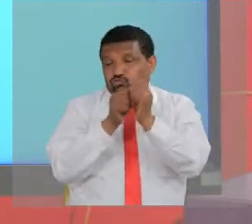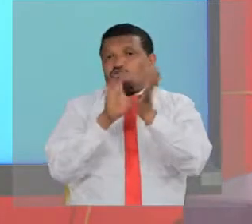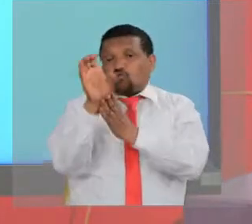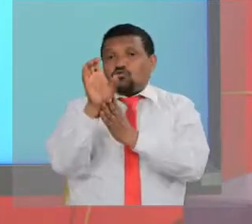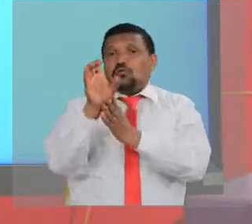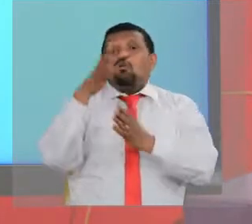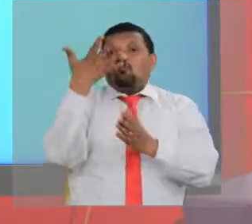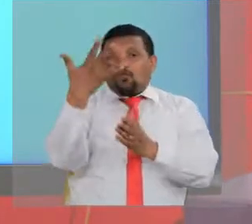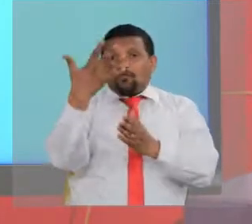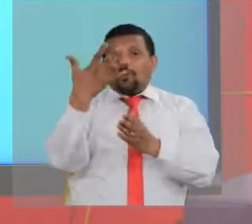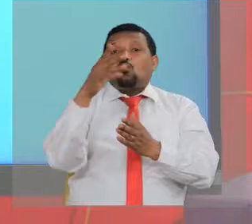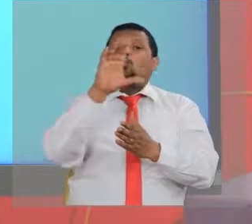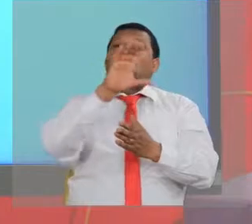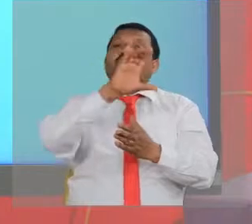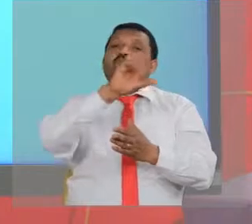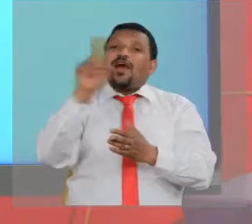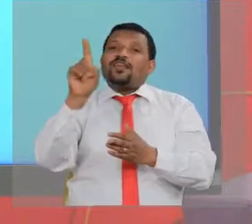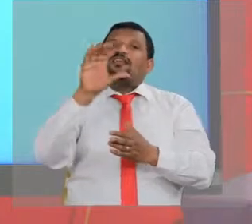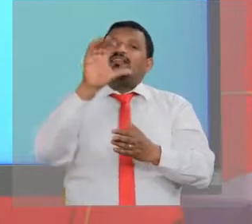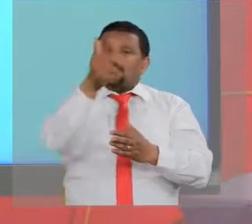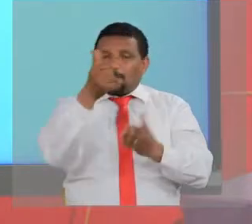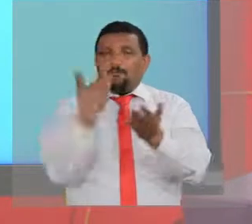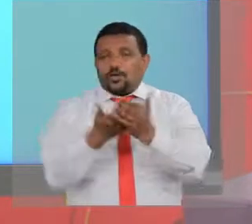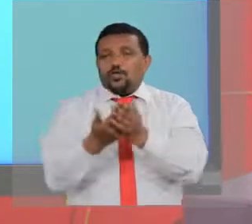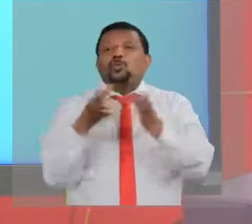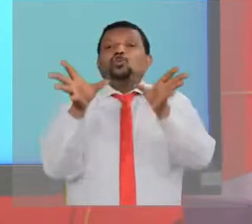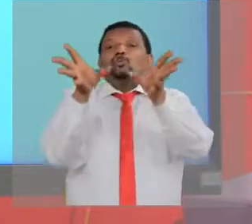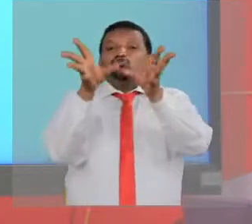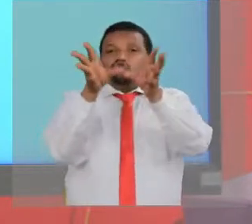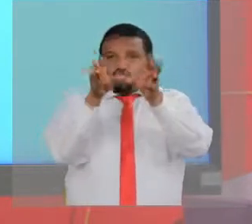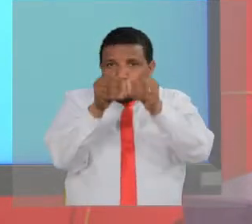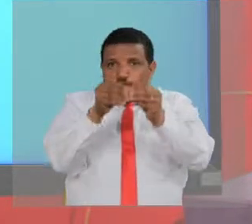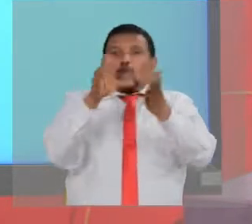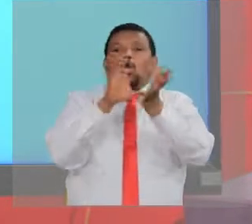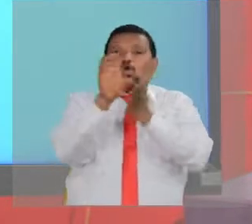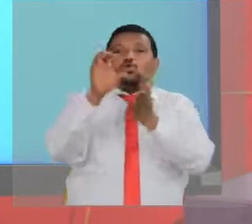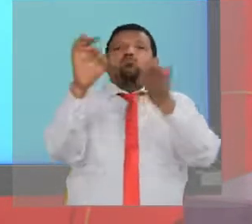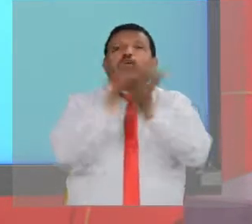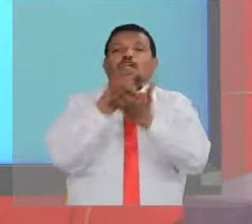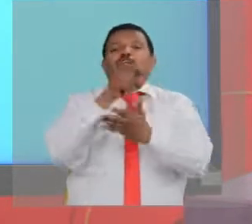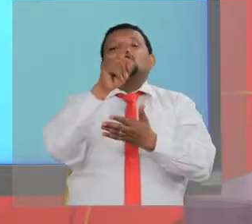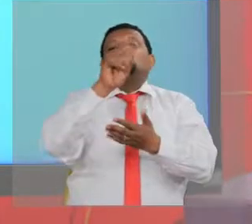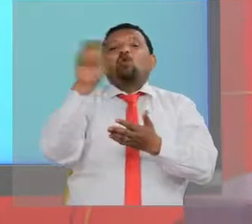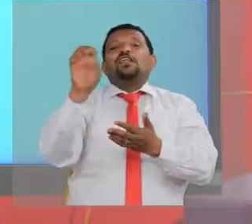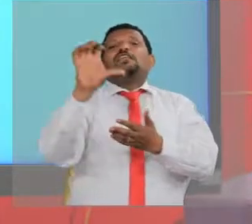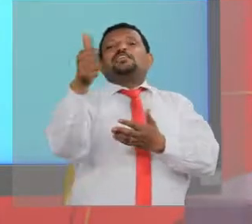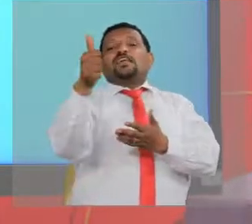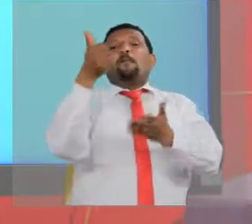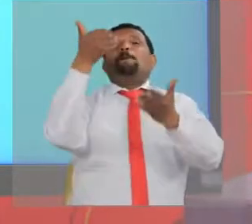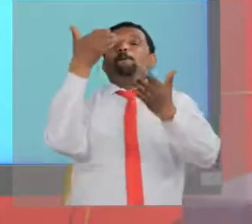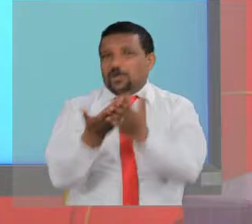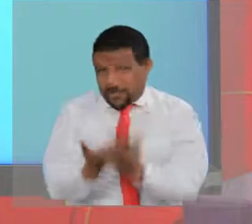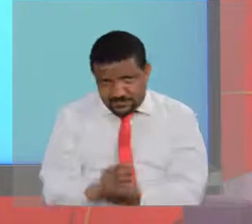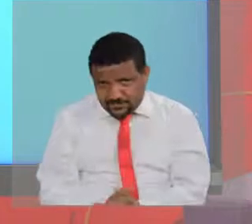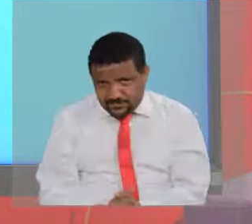of a commodity is 110 birr, then the total cost of production is 210 birr.